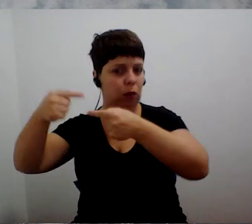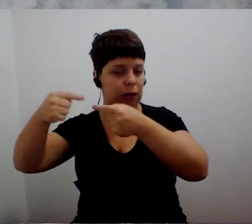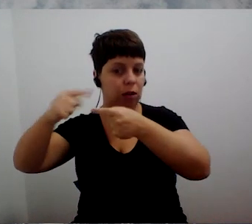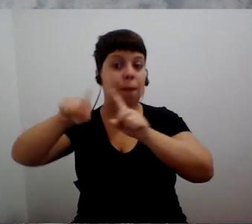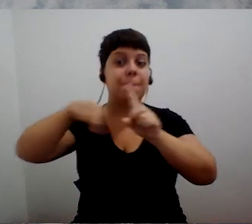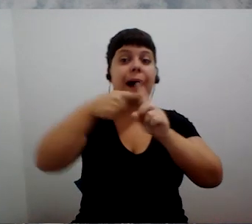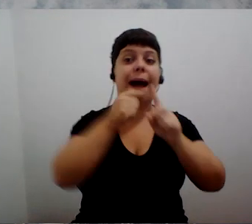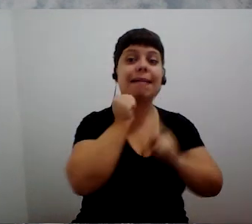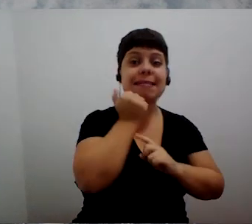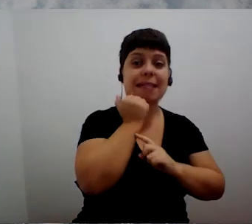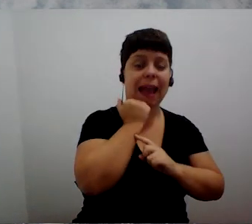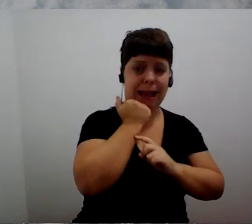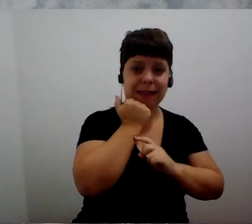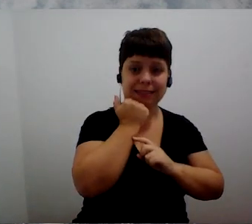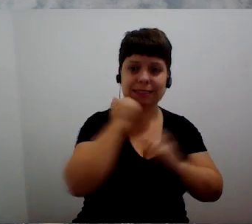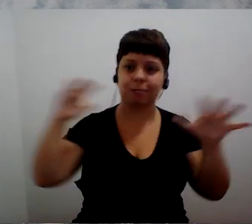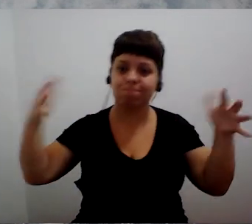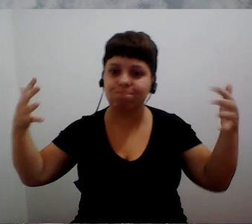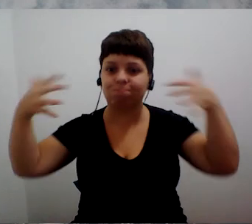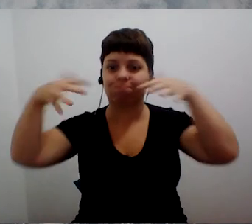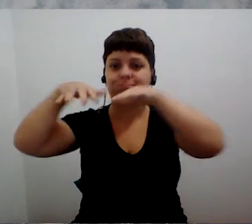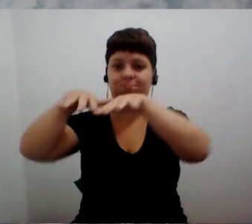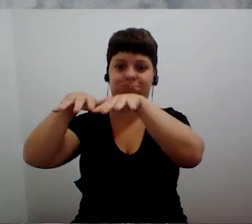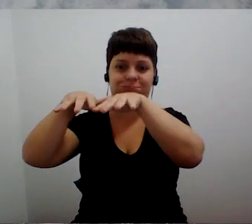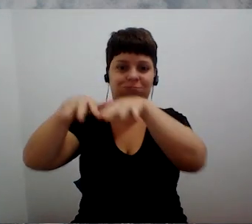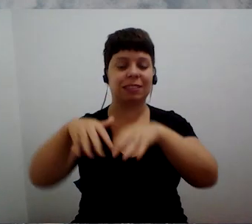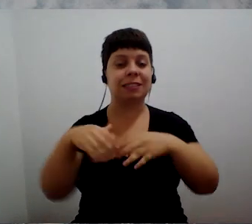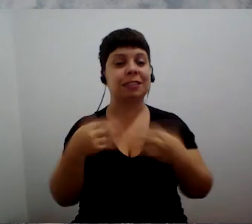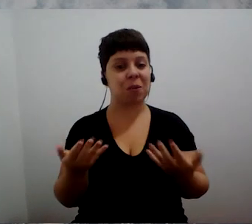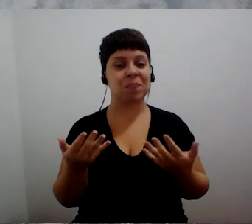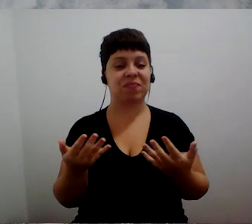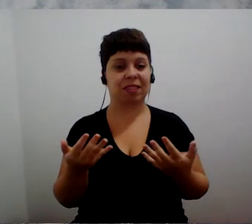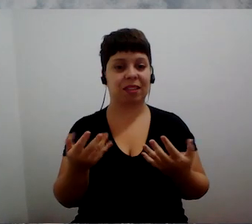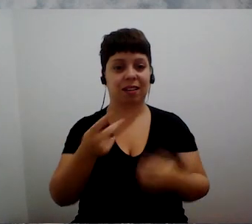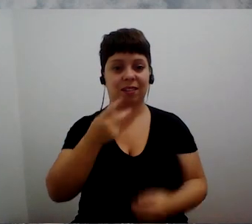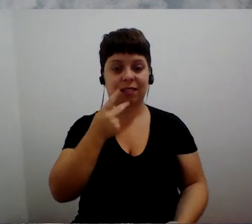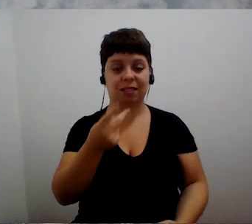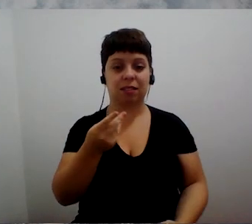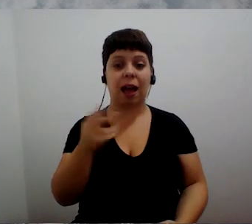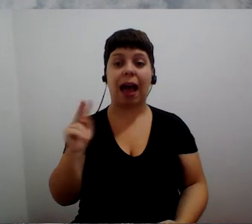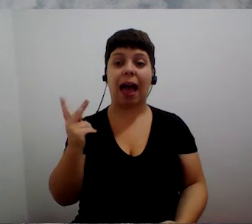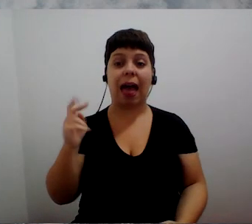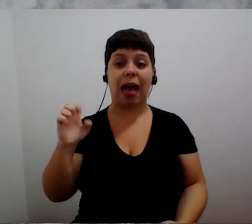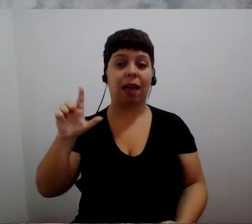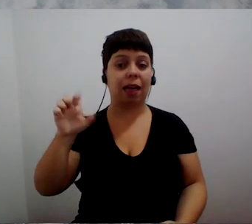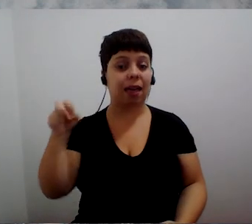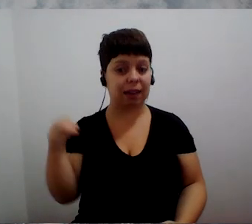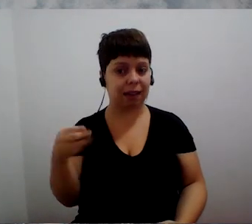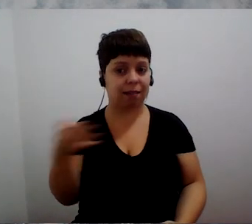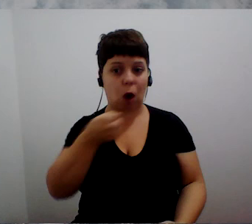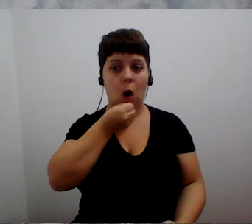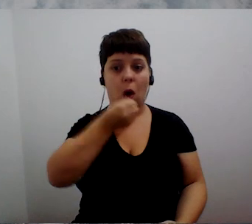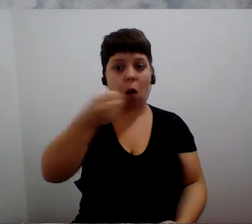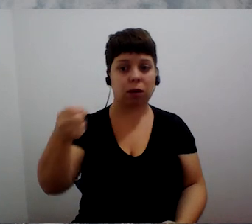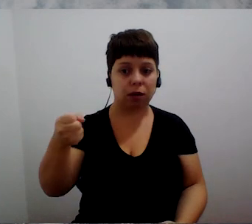countries, but also a scientific movement based on this good science that is being produced and supporting these movements. And I would